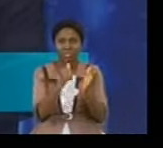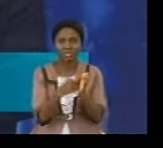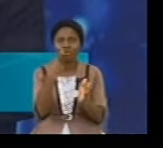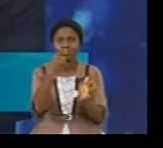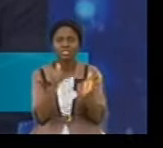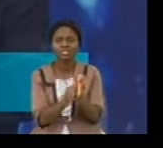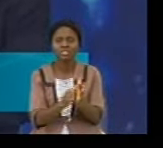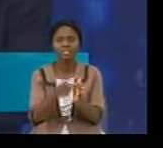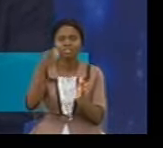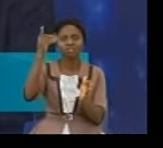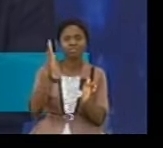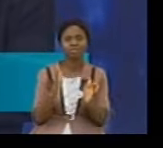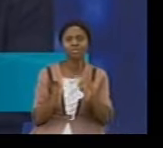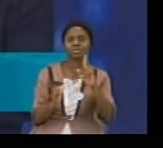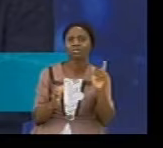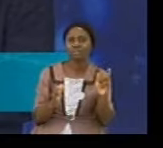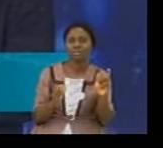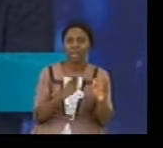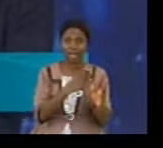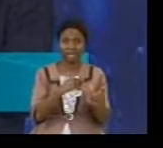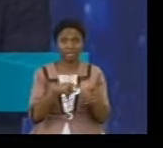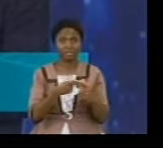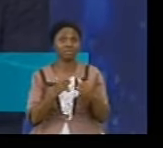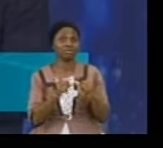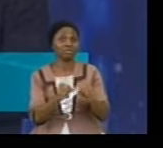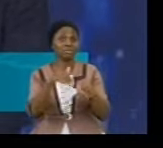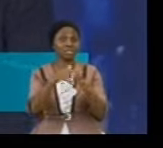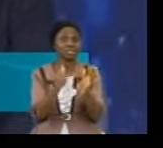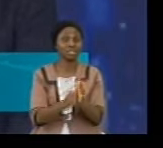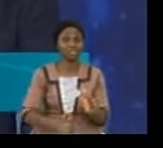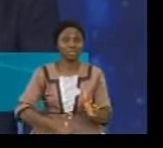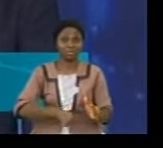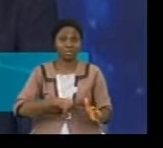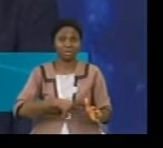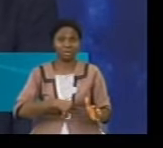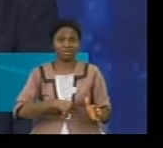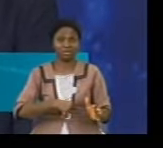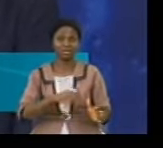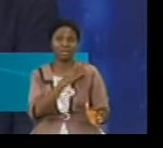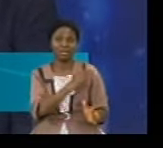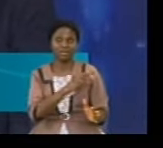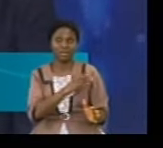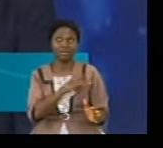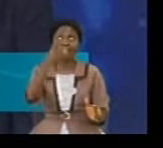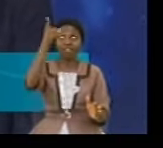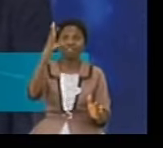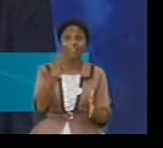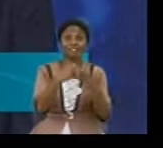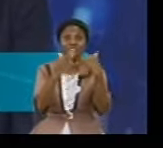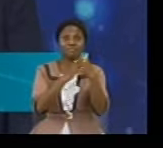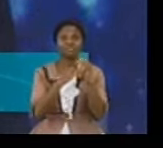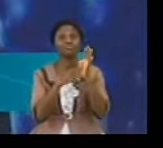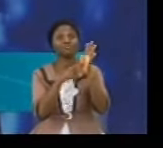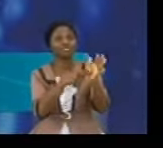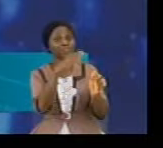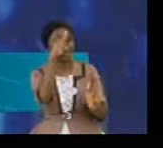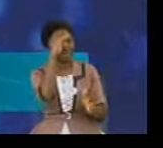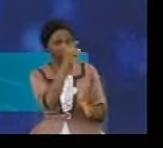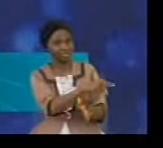carried on in a proud disposition. The God of heaven showed him